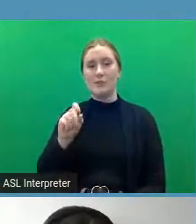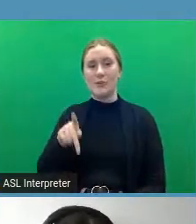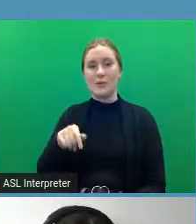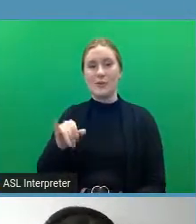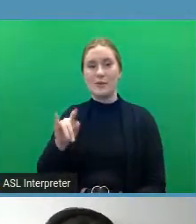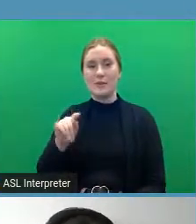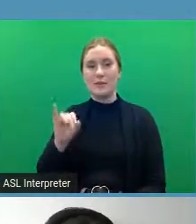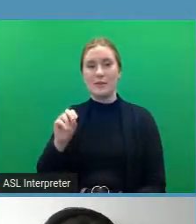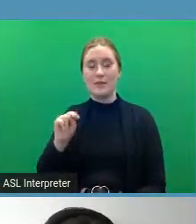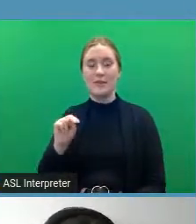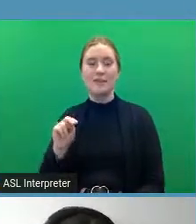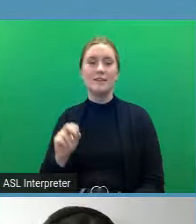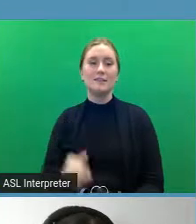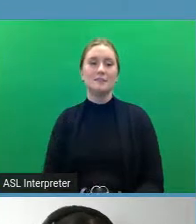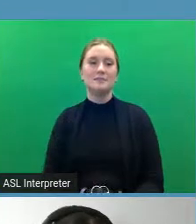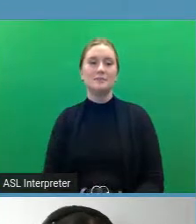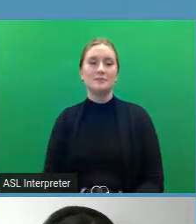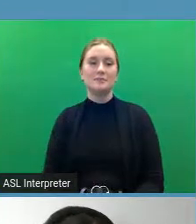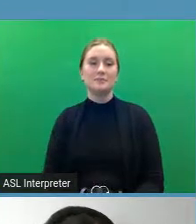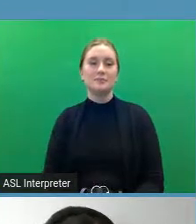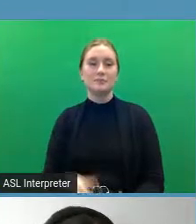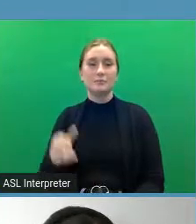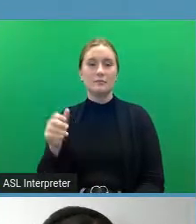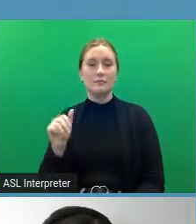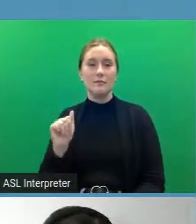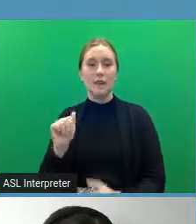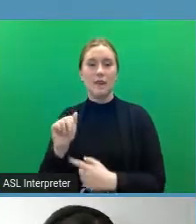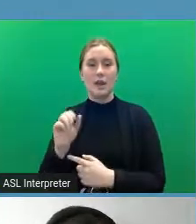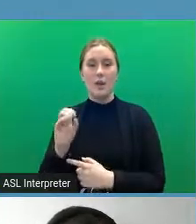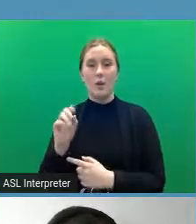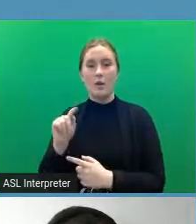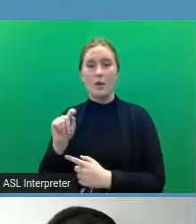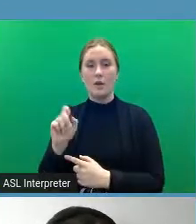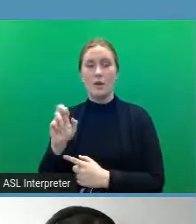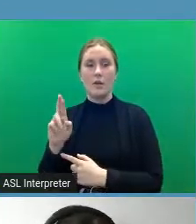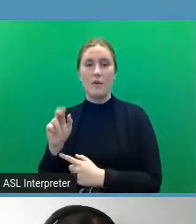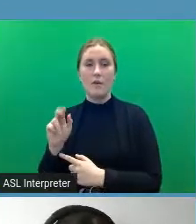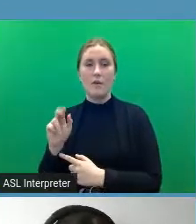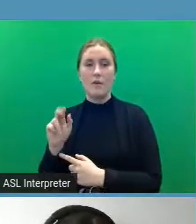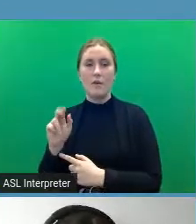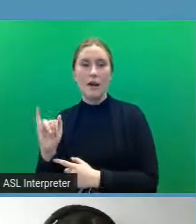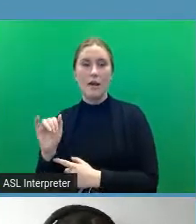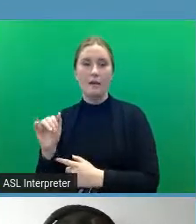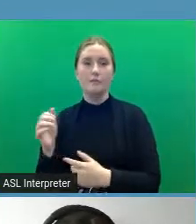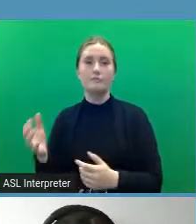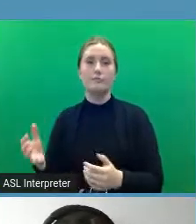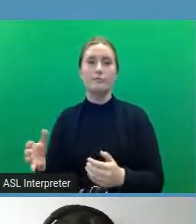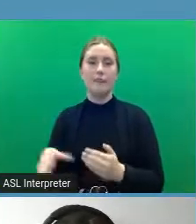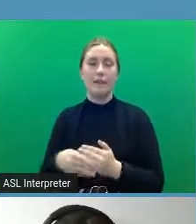Words, and automated transcription tools, Otter AI, and YouTube.